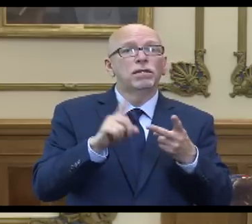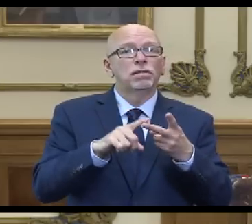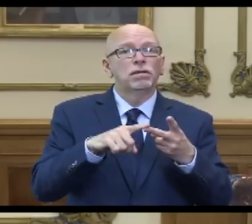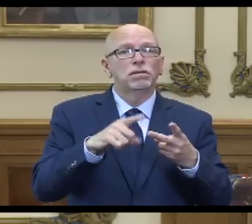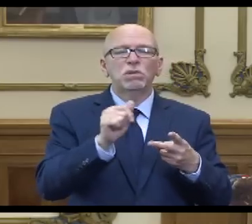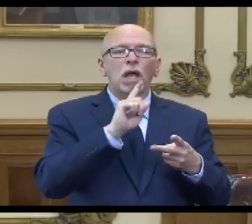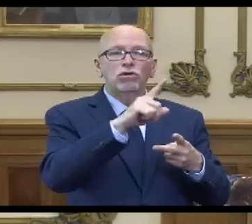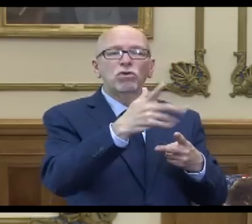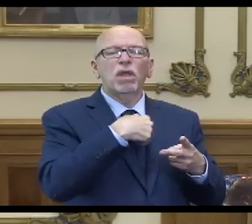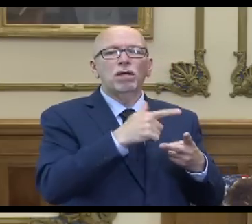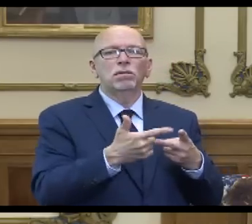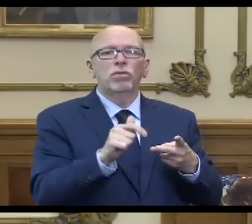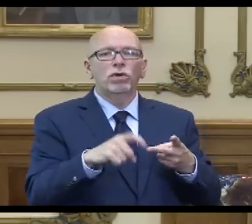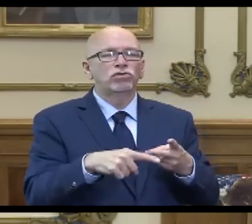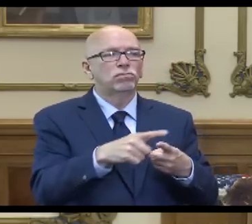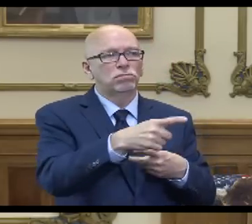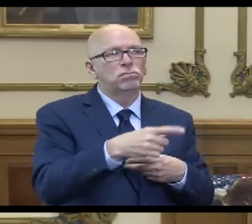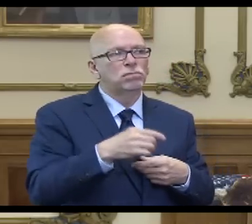that first and then I'll ask a